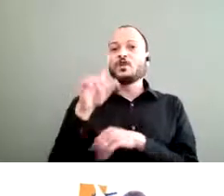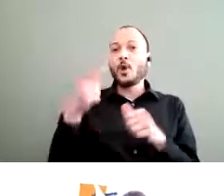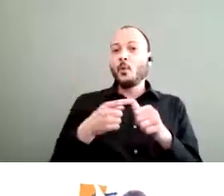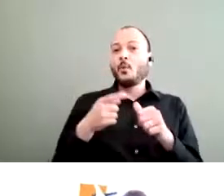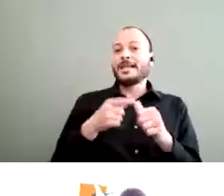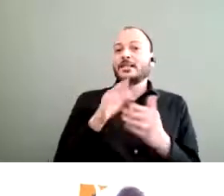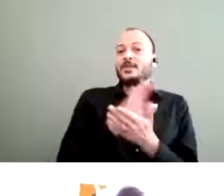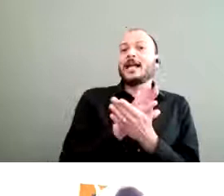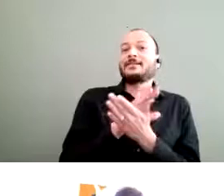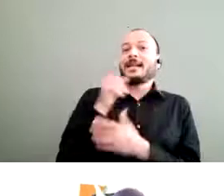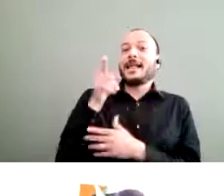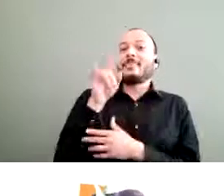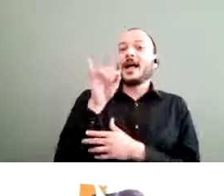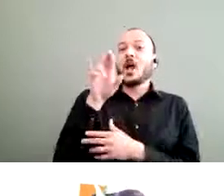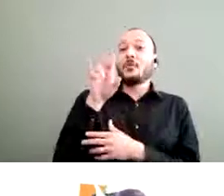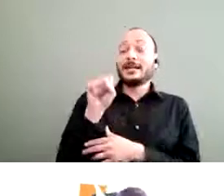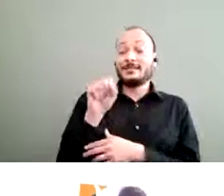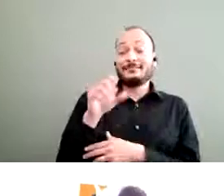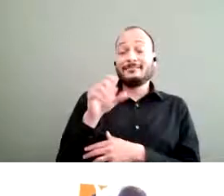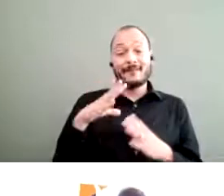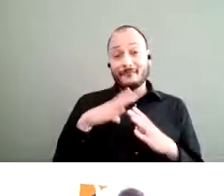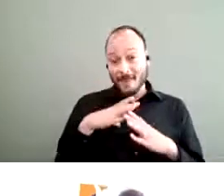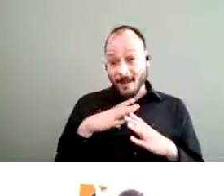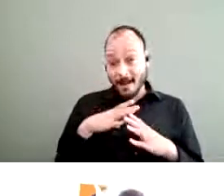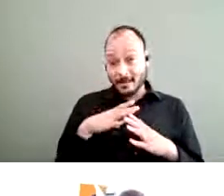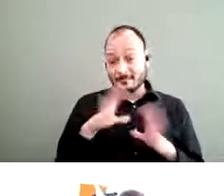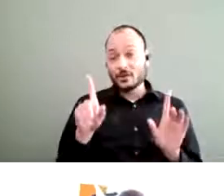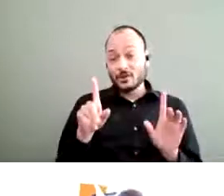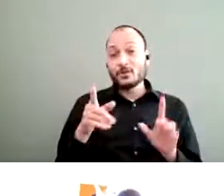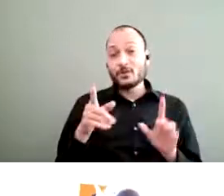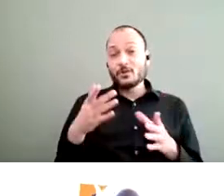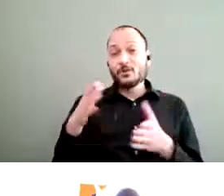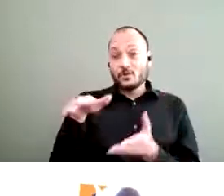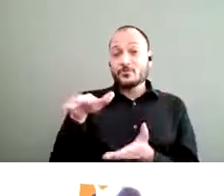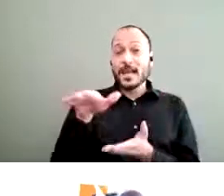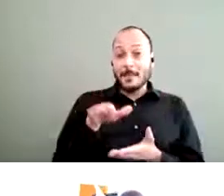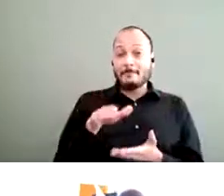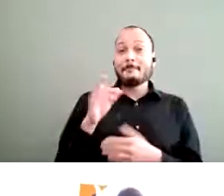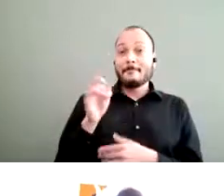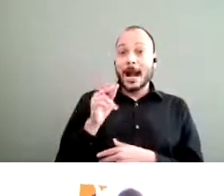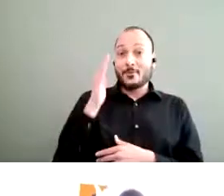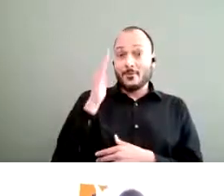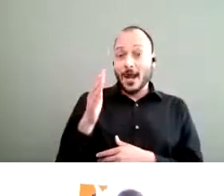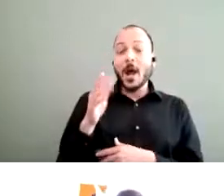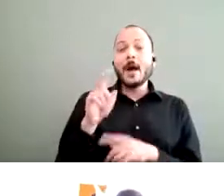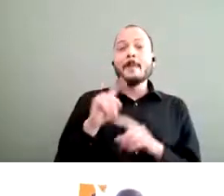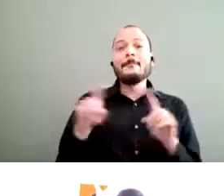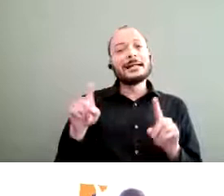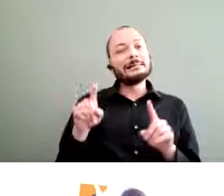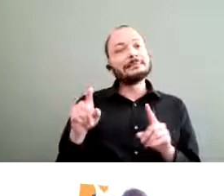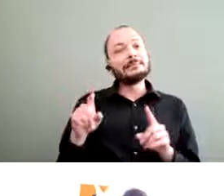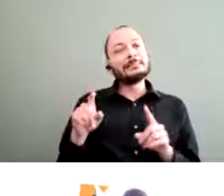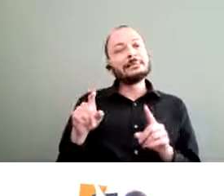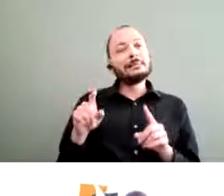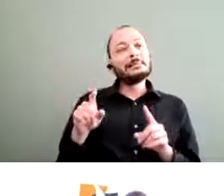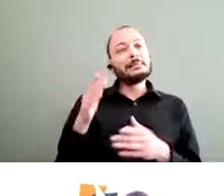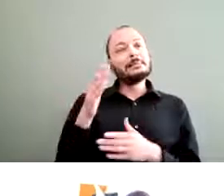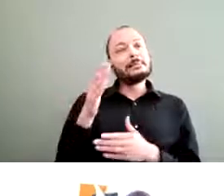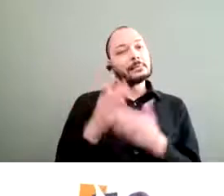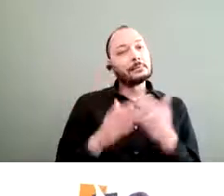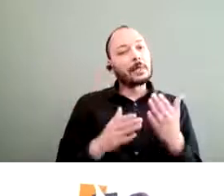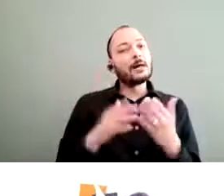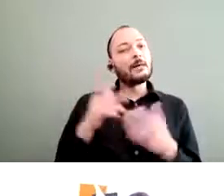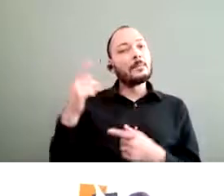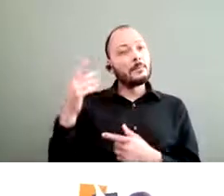the IRS, which is fine. You end up getting them back. But the small caveat with this is during the